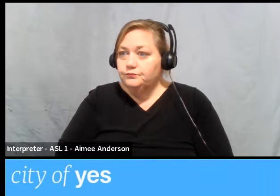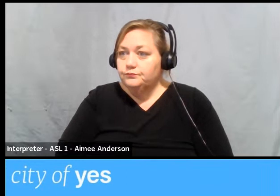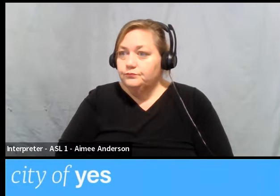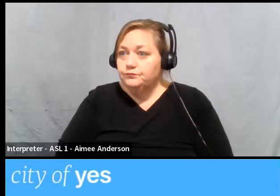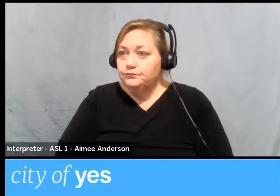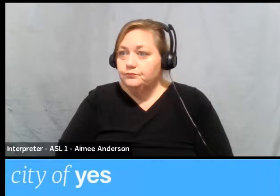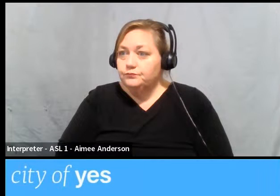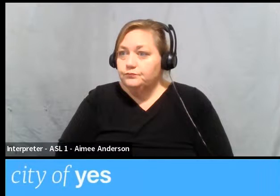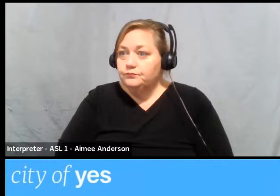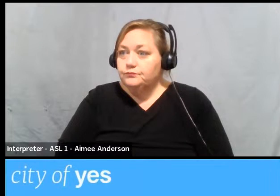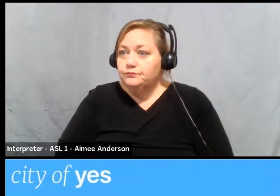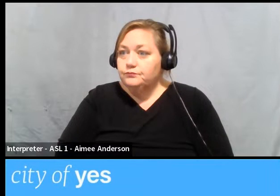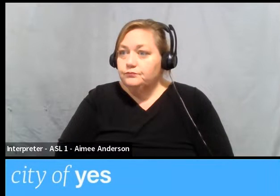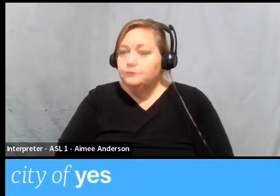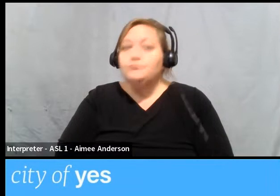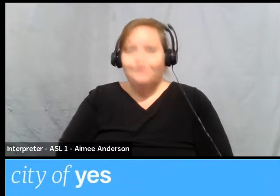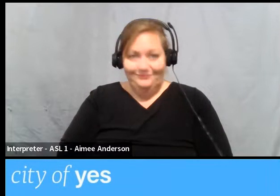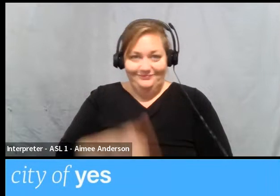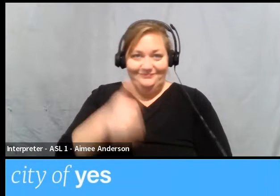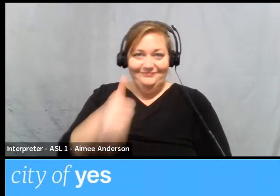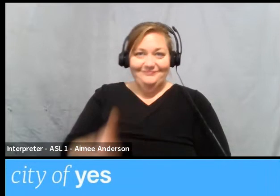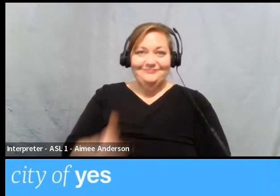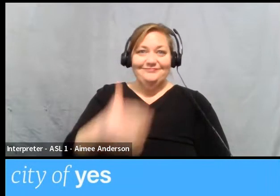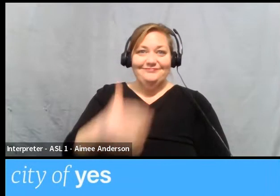Frank, you Okay. should, there you go.